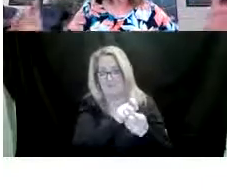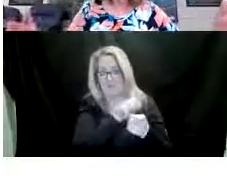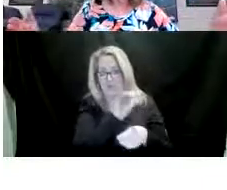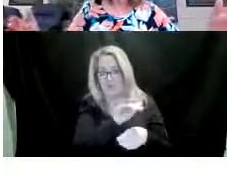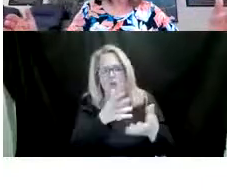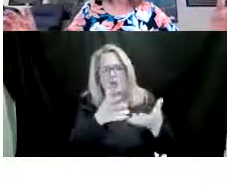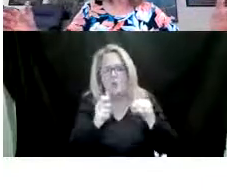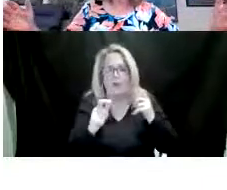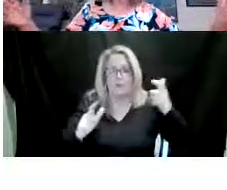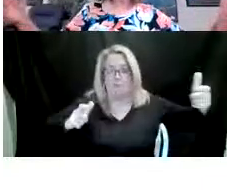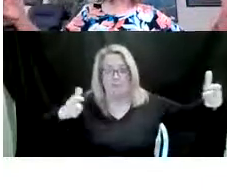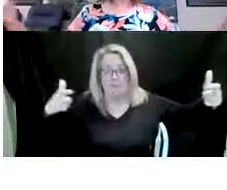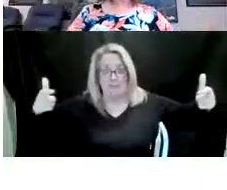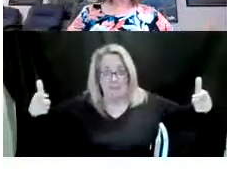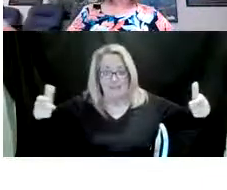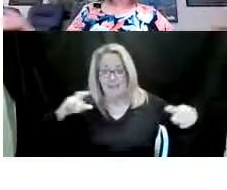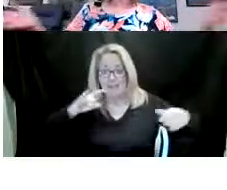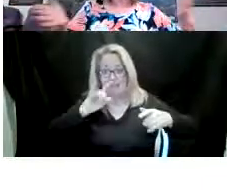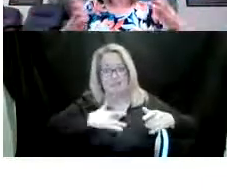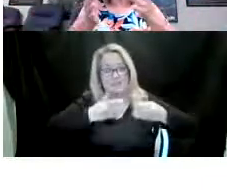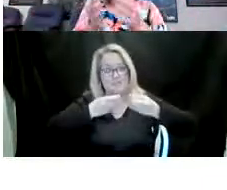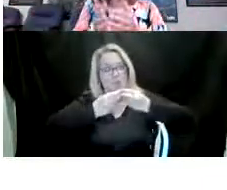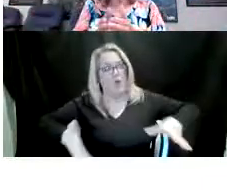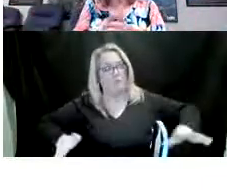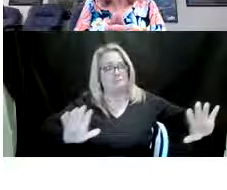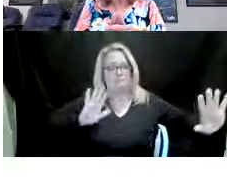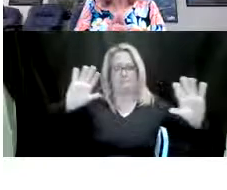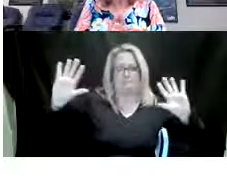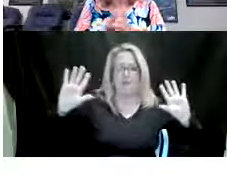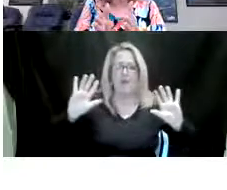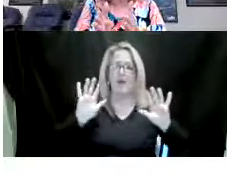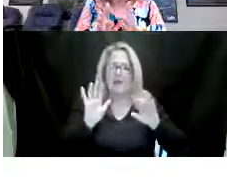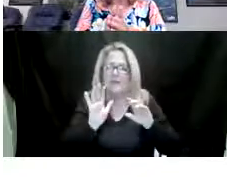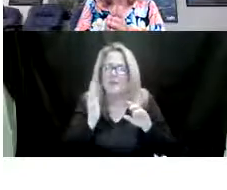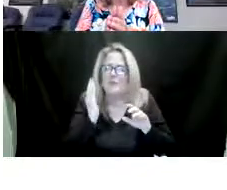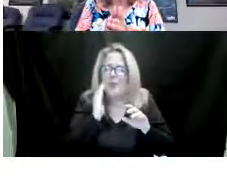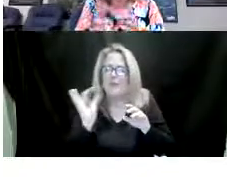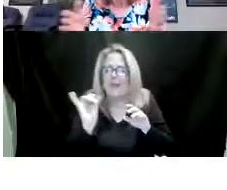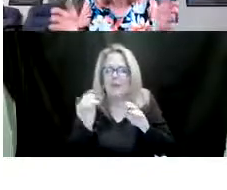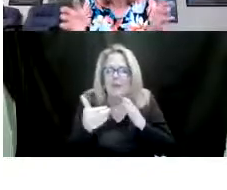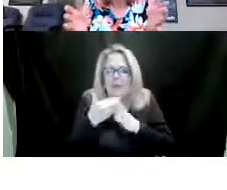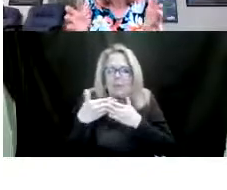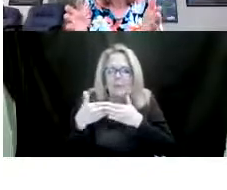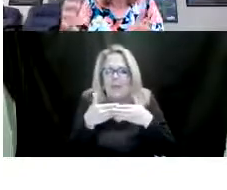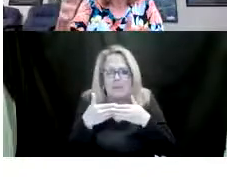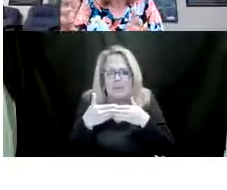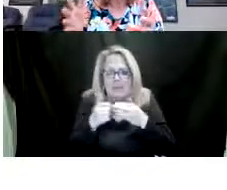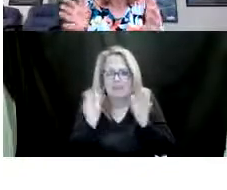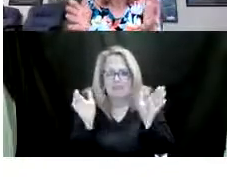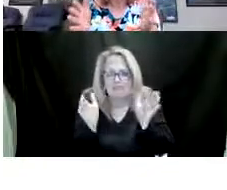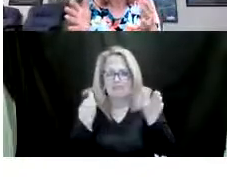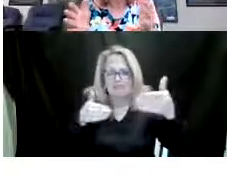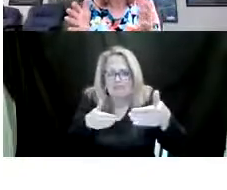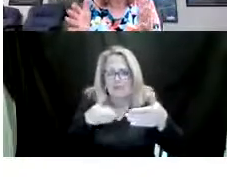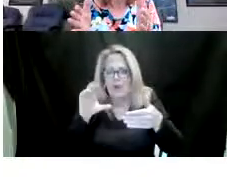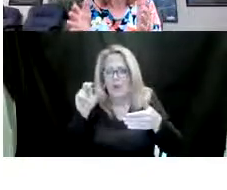it so big where a child feels kind of lost in it. It's kind of like a newborn baby in a new crib. You kind of want the